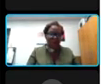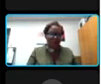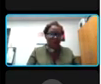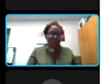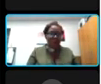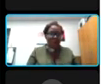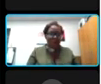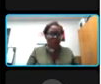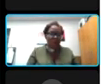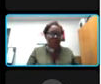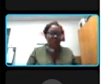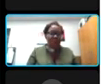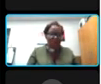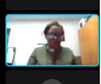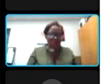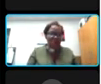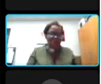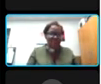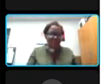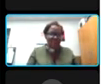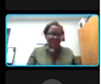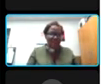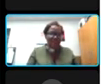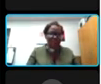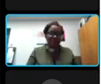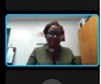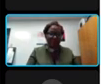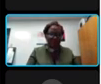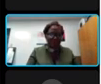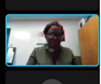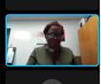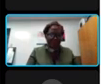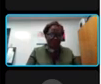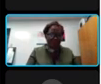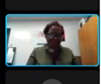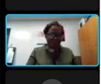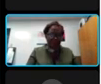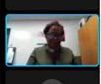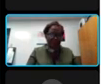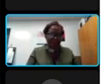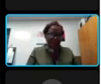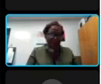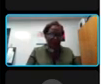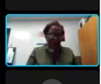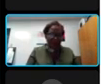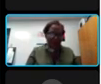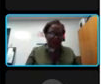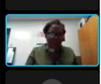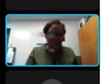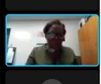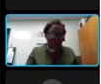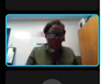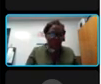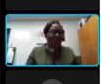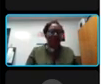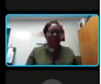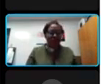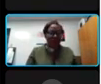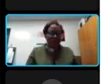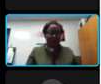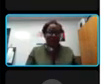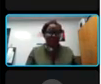for your help before you send your students to school each day that you, one, ask your